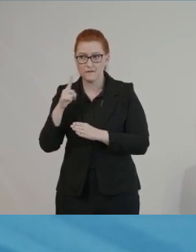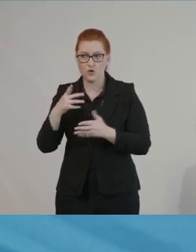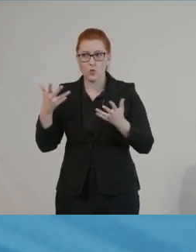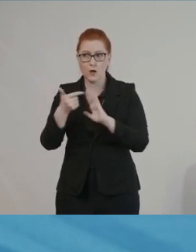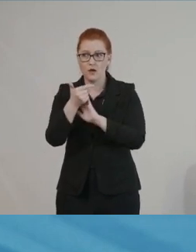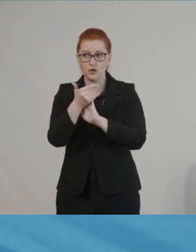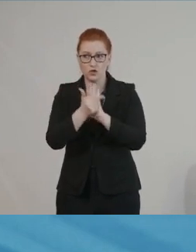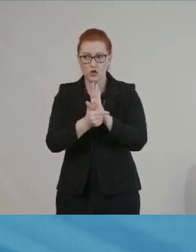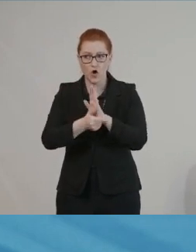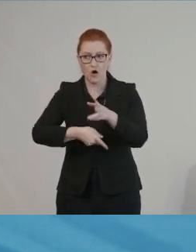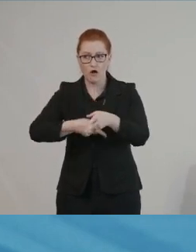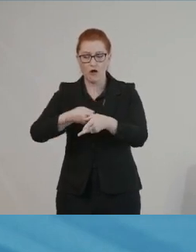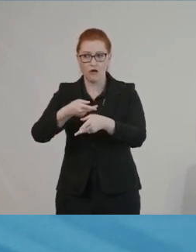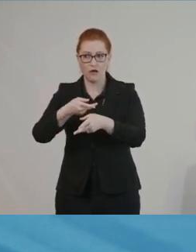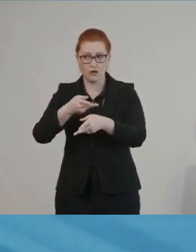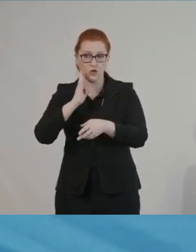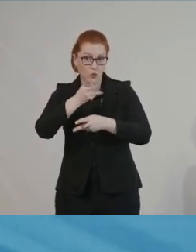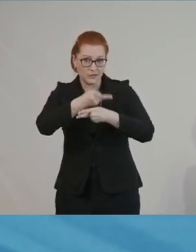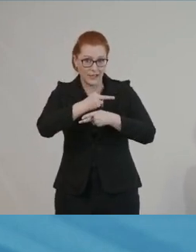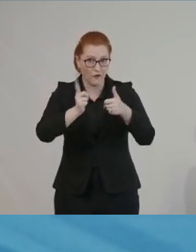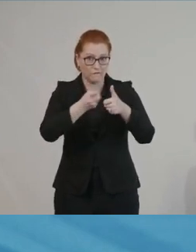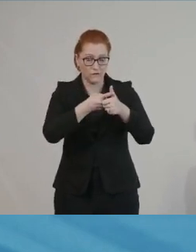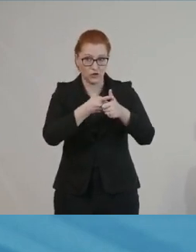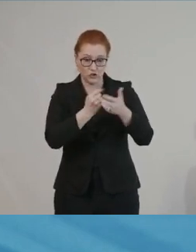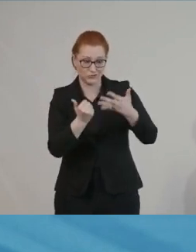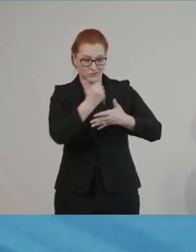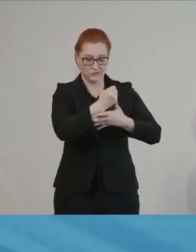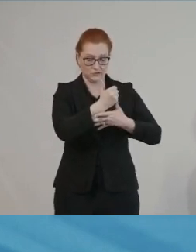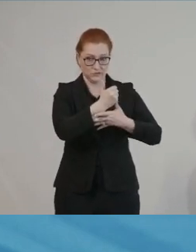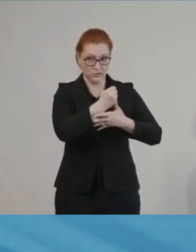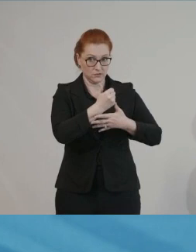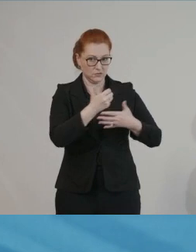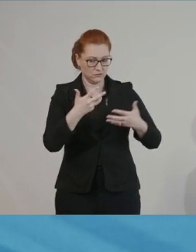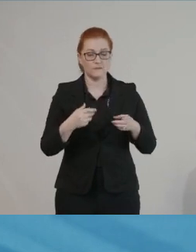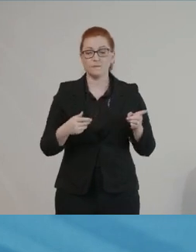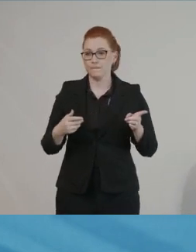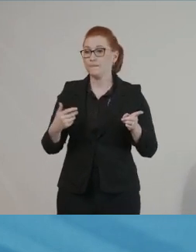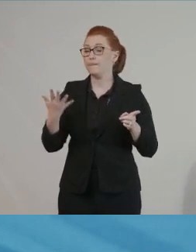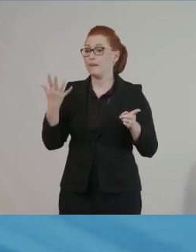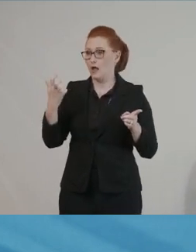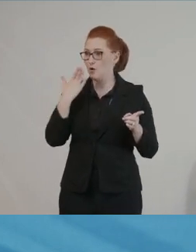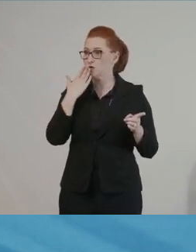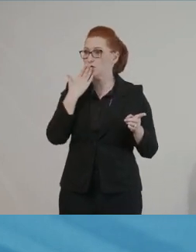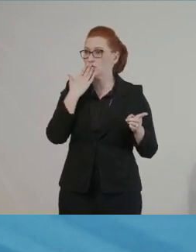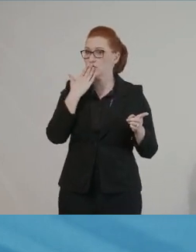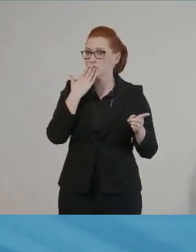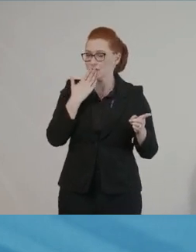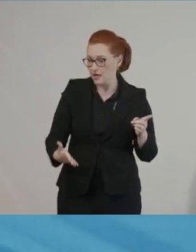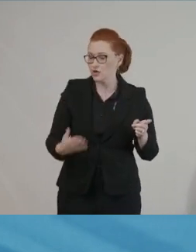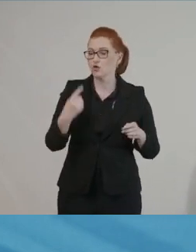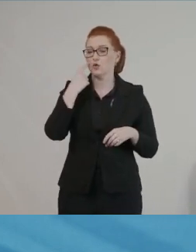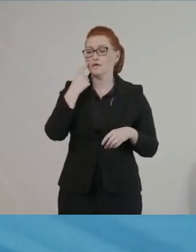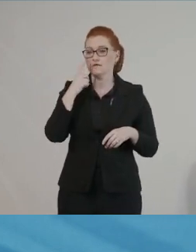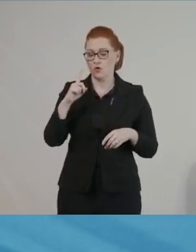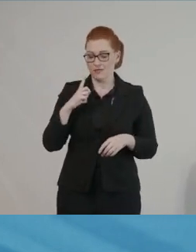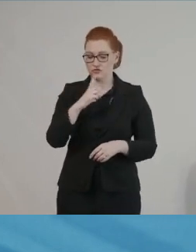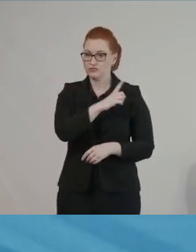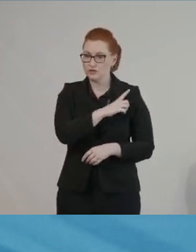to first say thank you to the legislature and legislative leadership. They've been